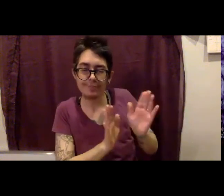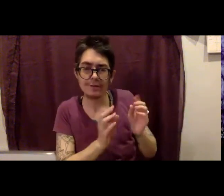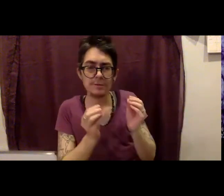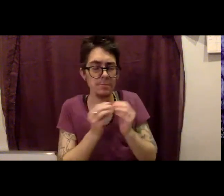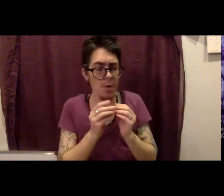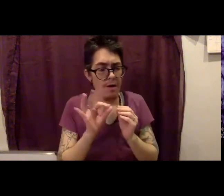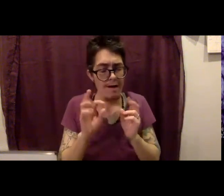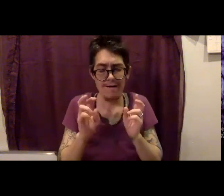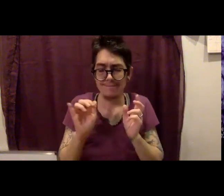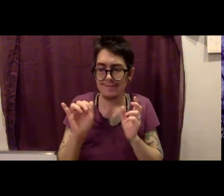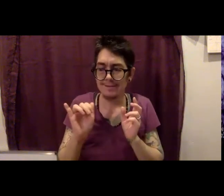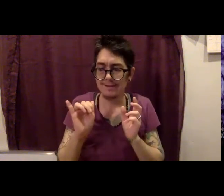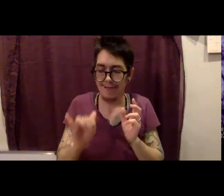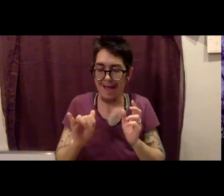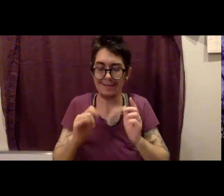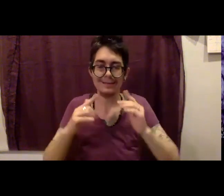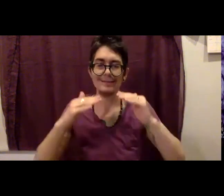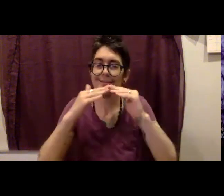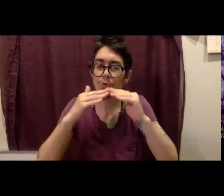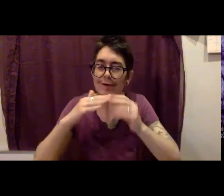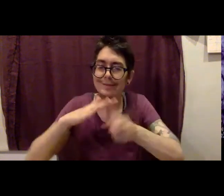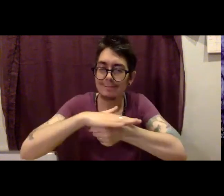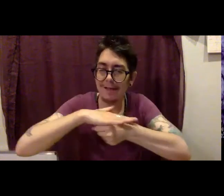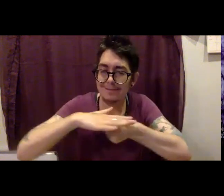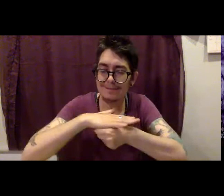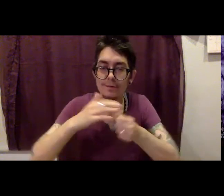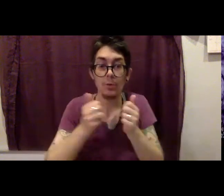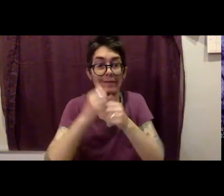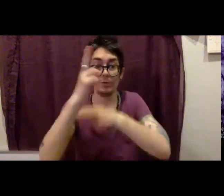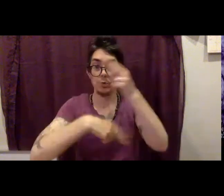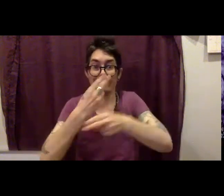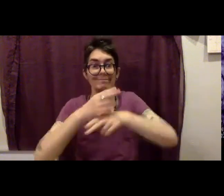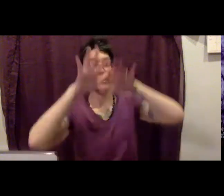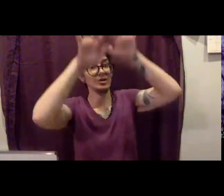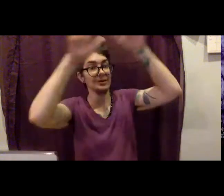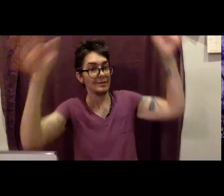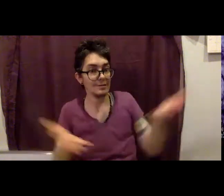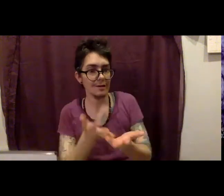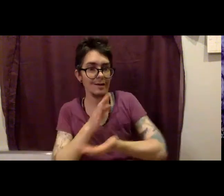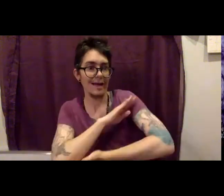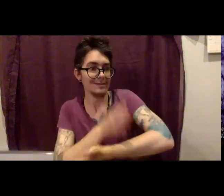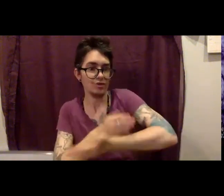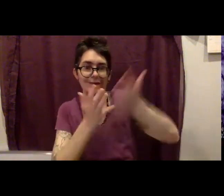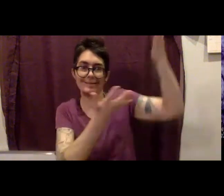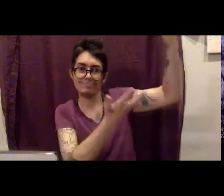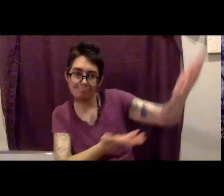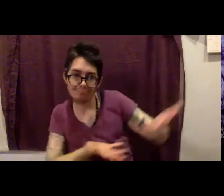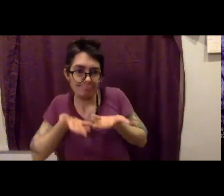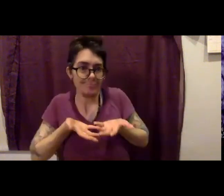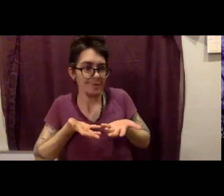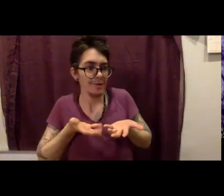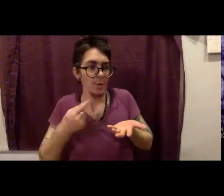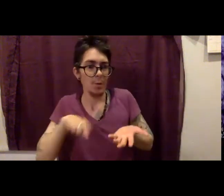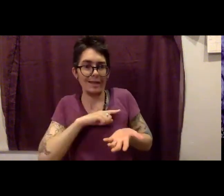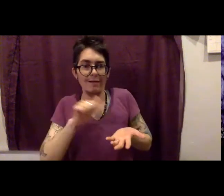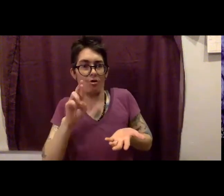you know, so, you know, not so much depending on a higher power, but more like an equality, like a, so we have the universe